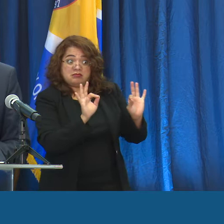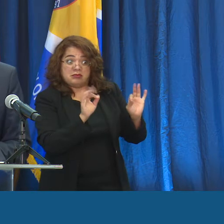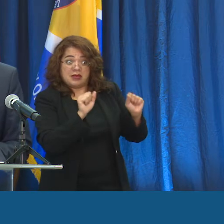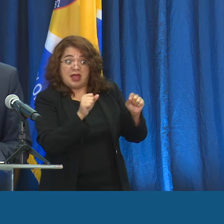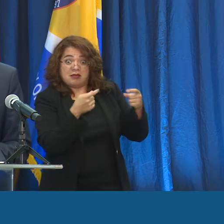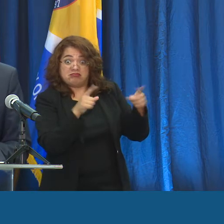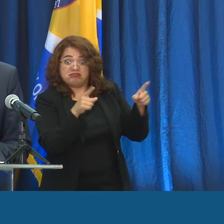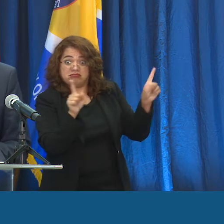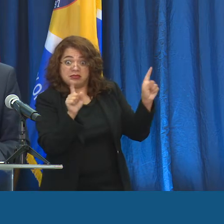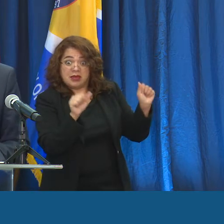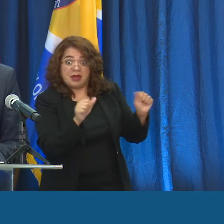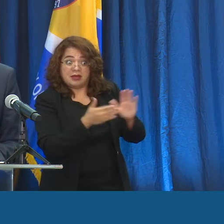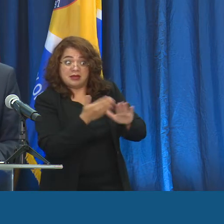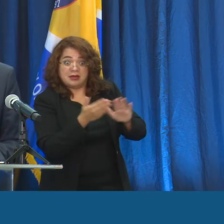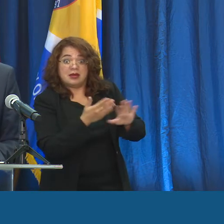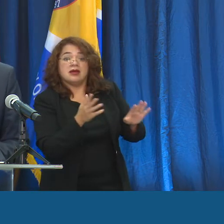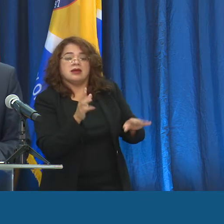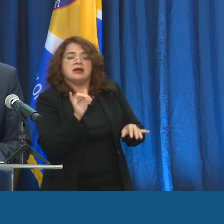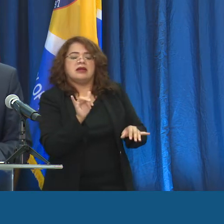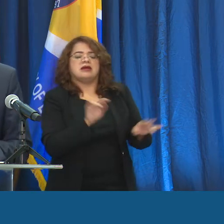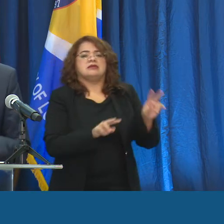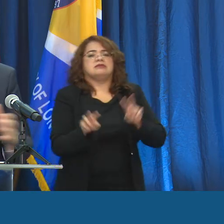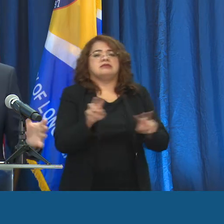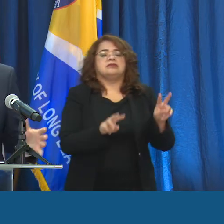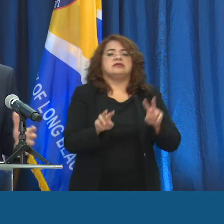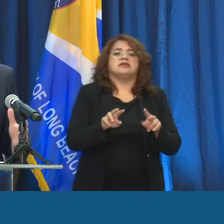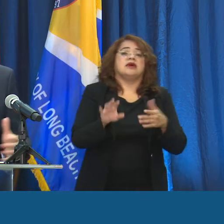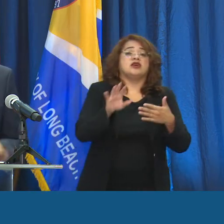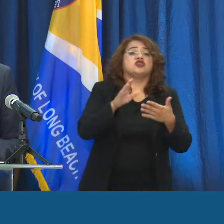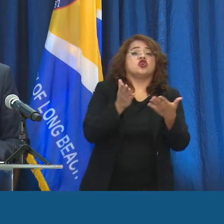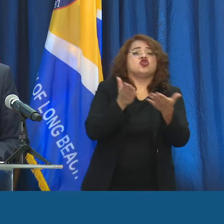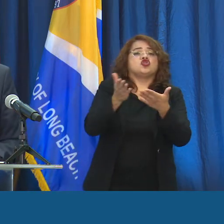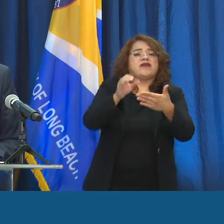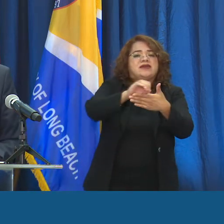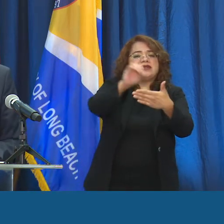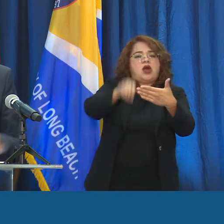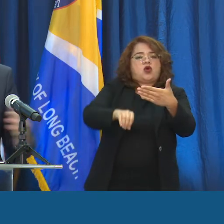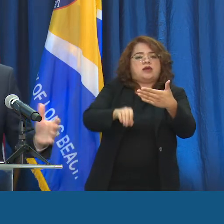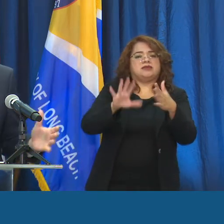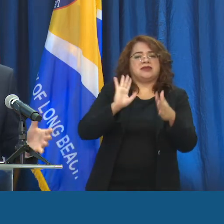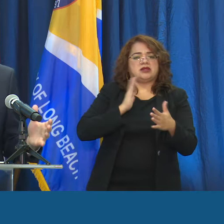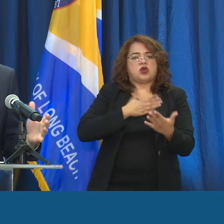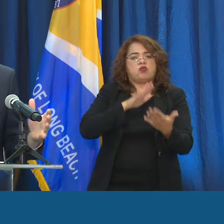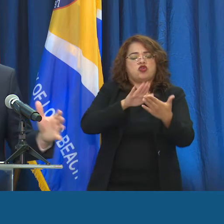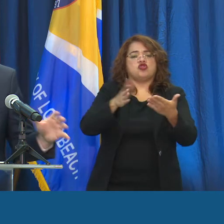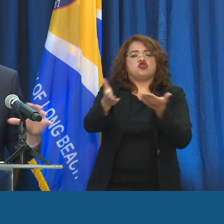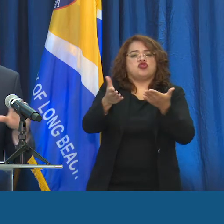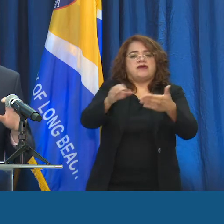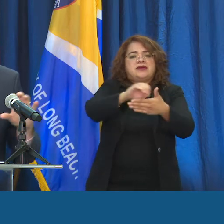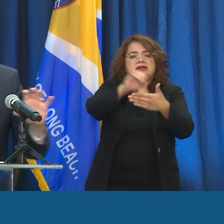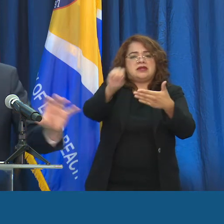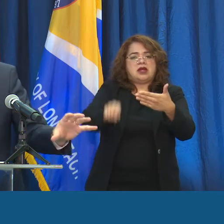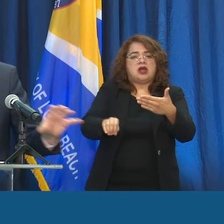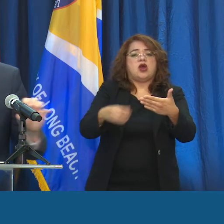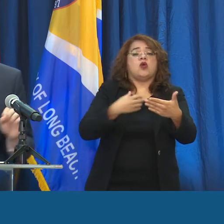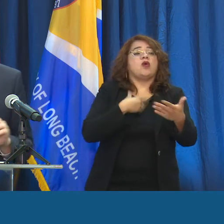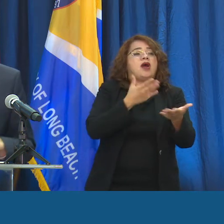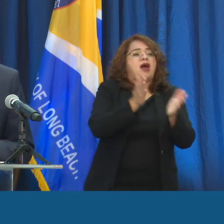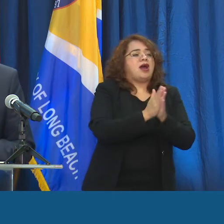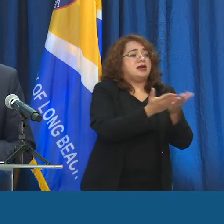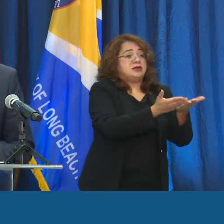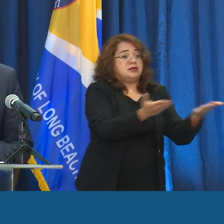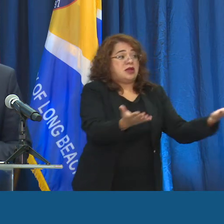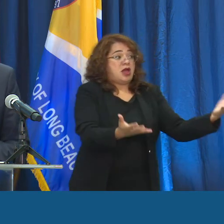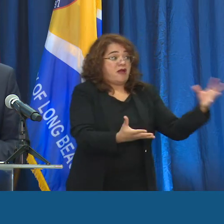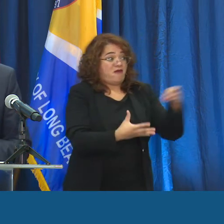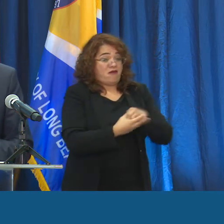And so we look at the outcomes of the service reduction rather than just an across-the-board approach. So I asked every department to participate, and then we look at each item to